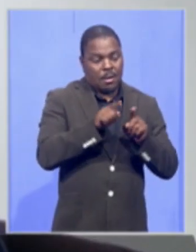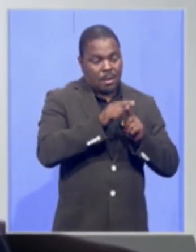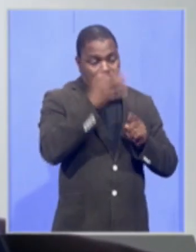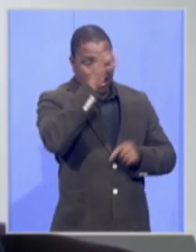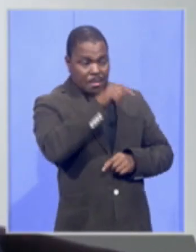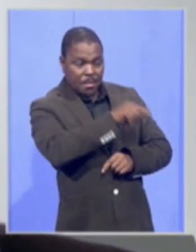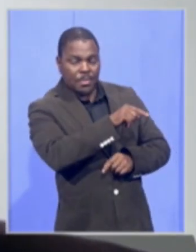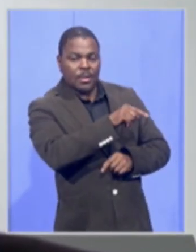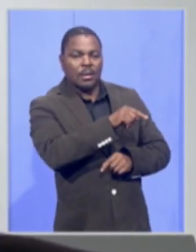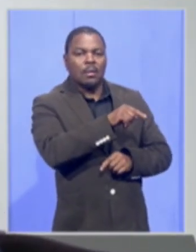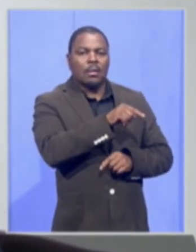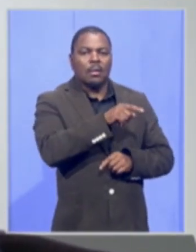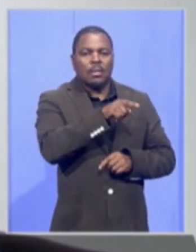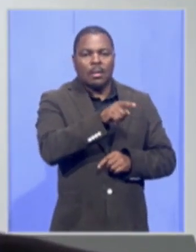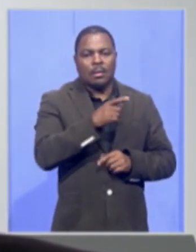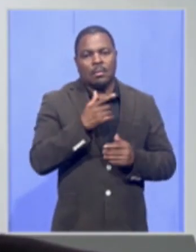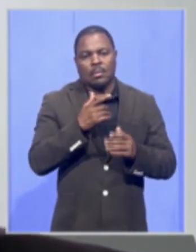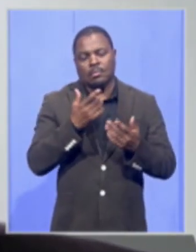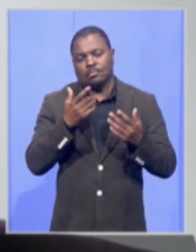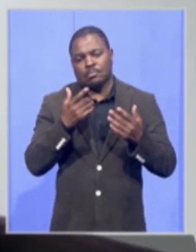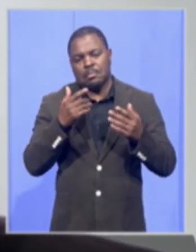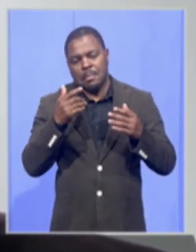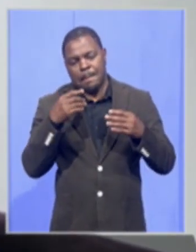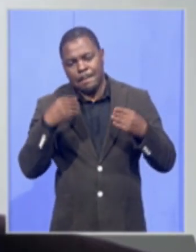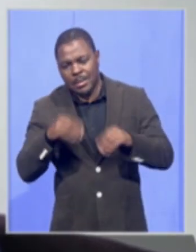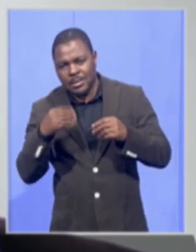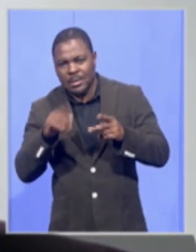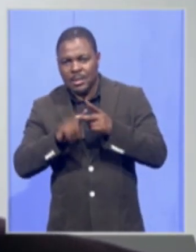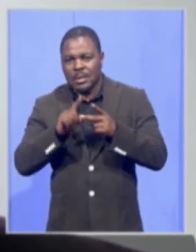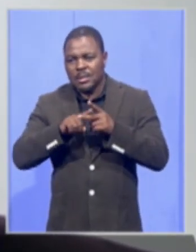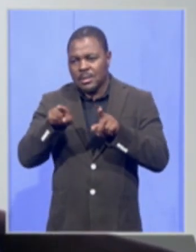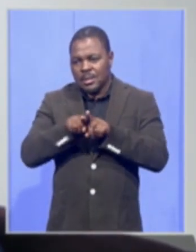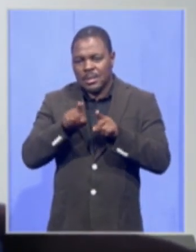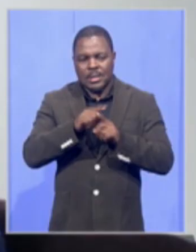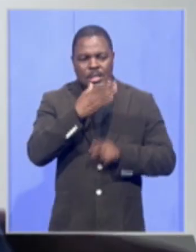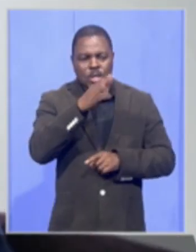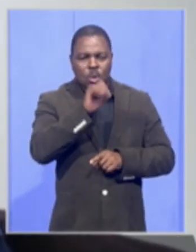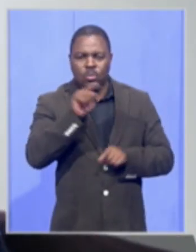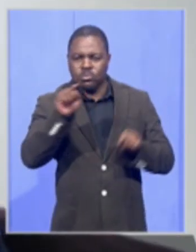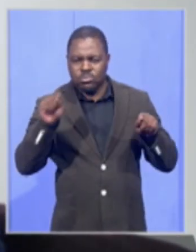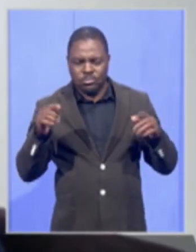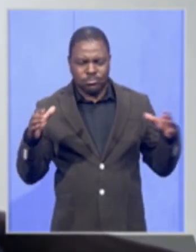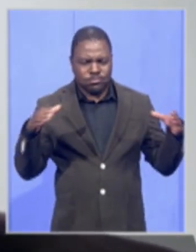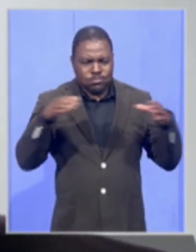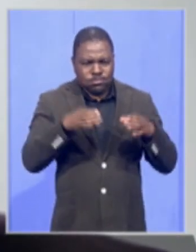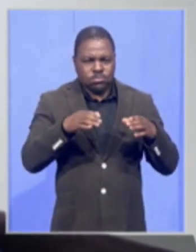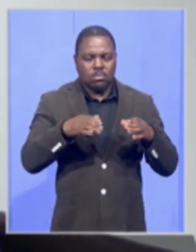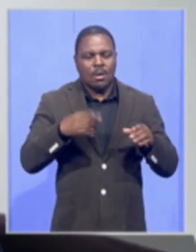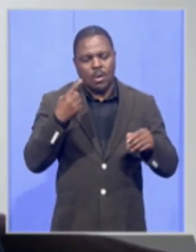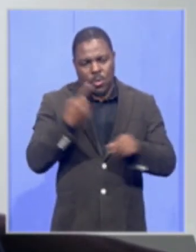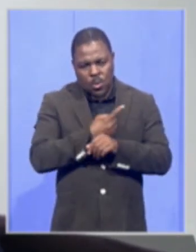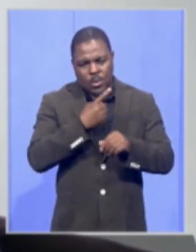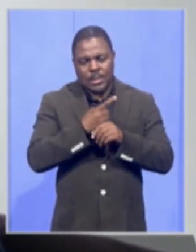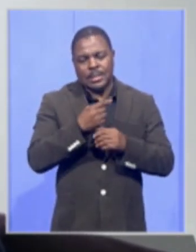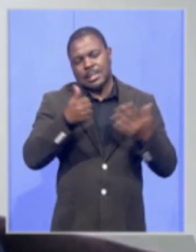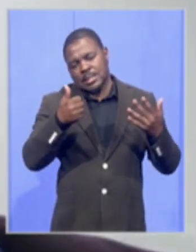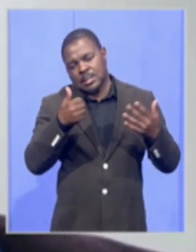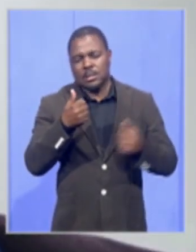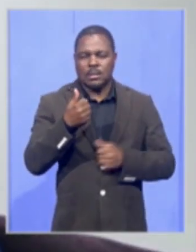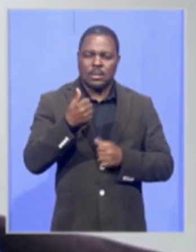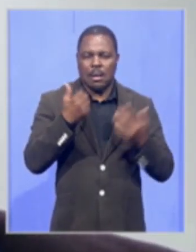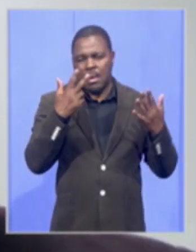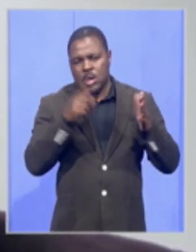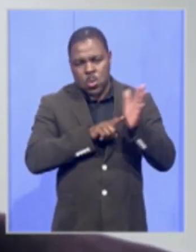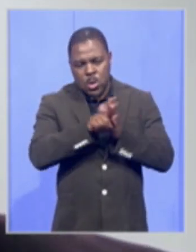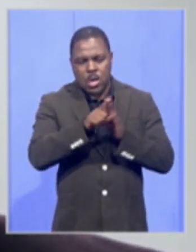side is driven by the President and on business side by critical CEOs, and we meet every 6 to 8 weeks to track